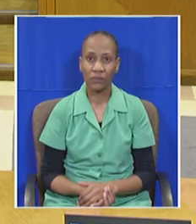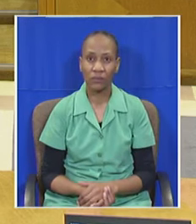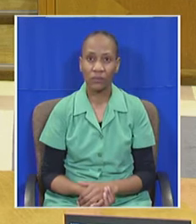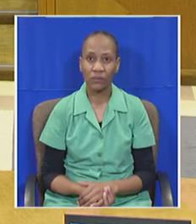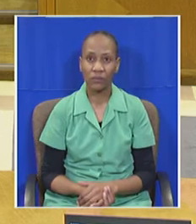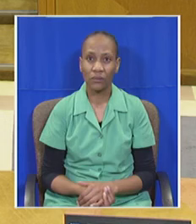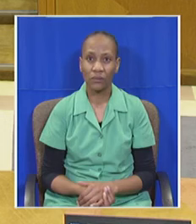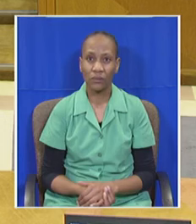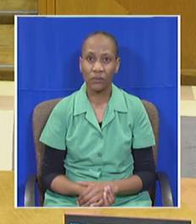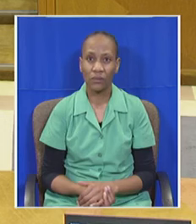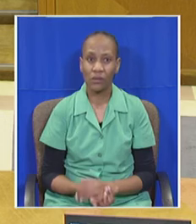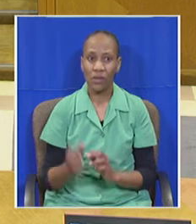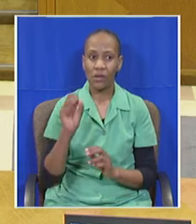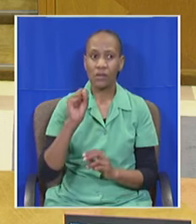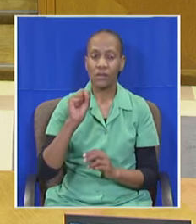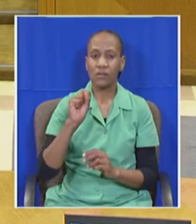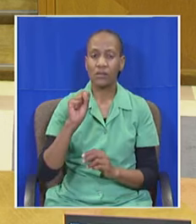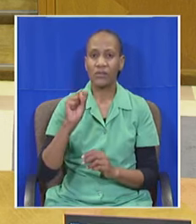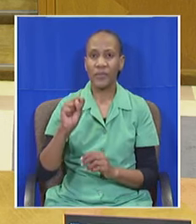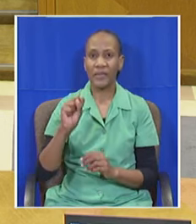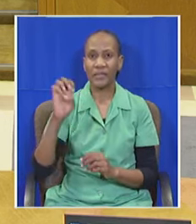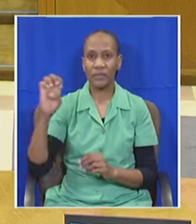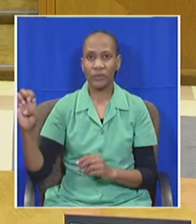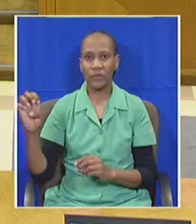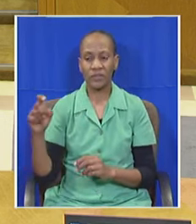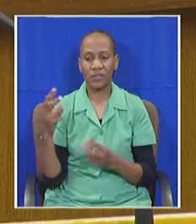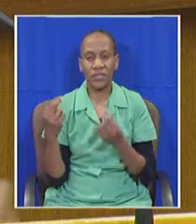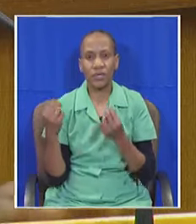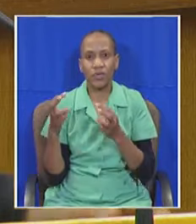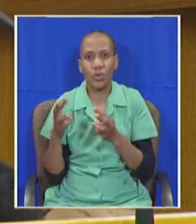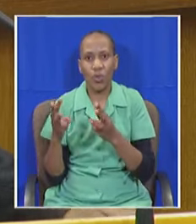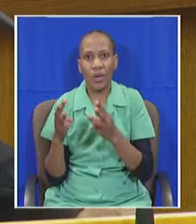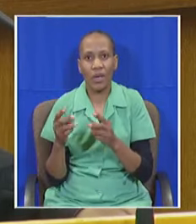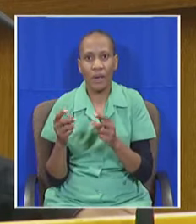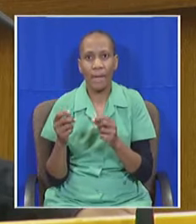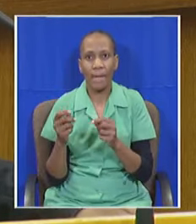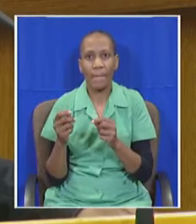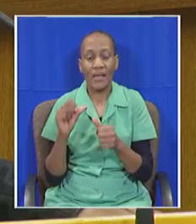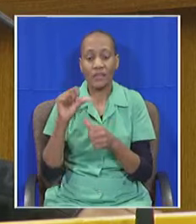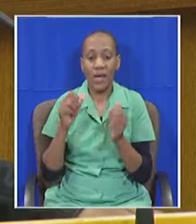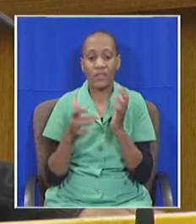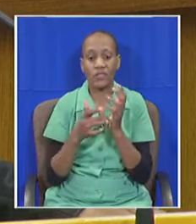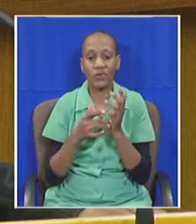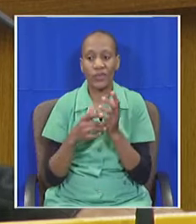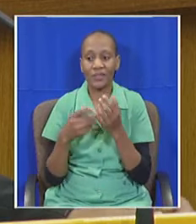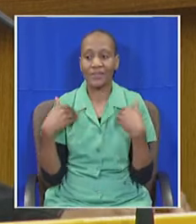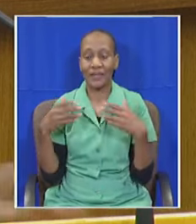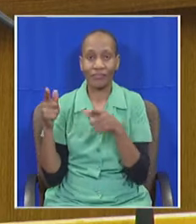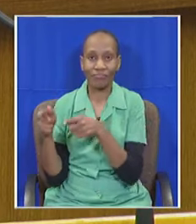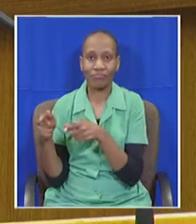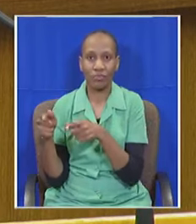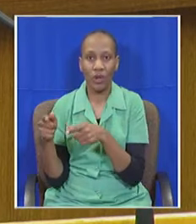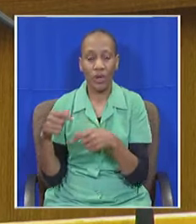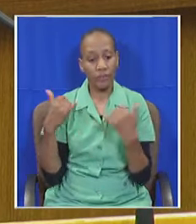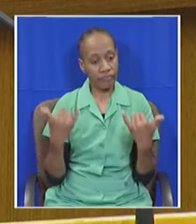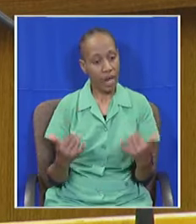Space and space exploration is undeniable a new frontier where man and science and technology meet. Hence, it is fitting that